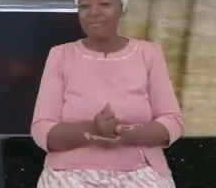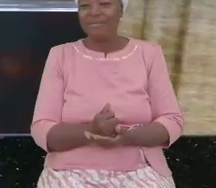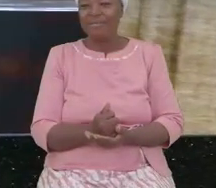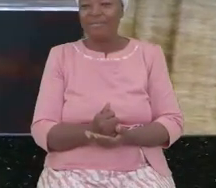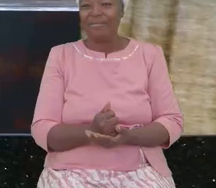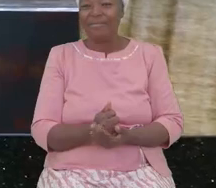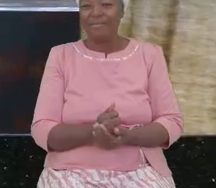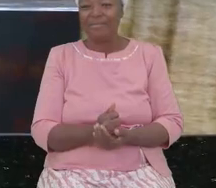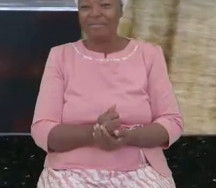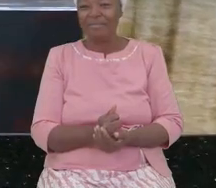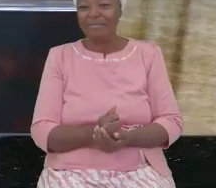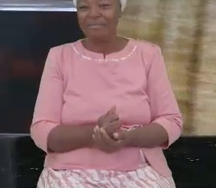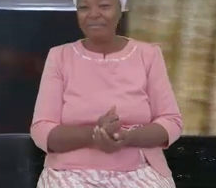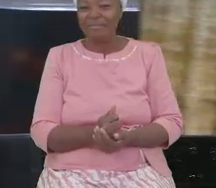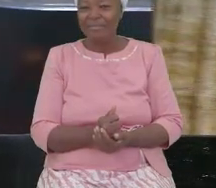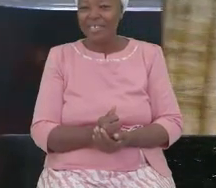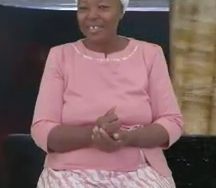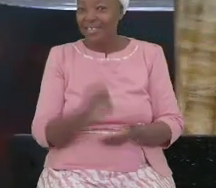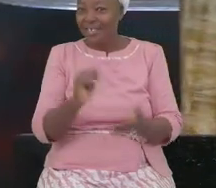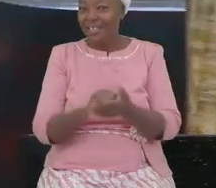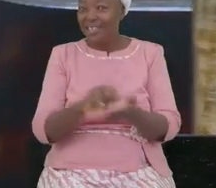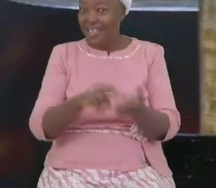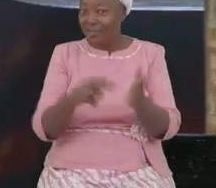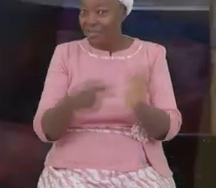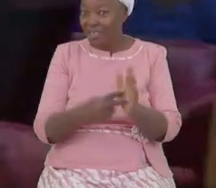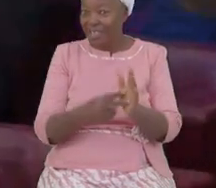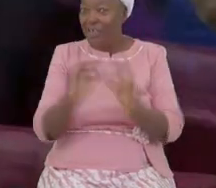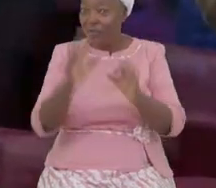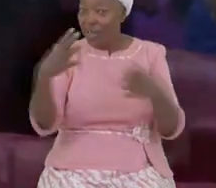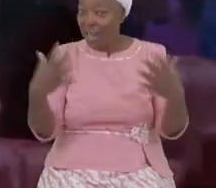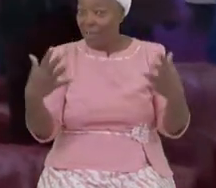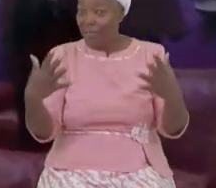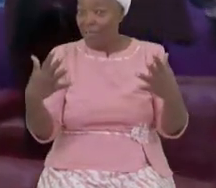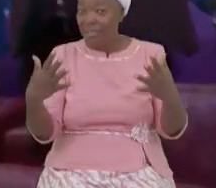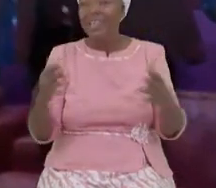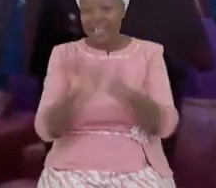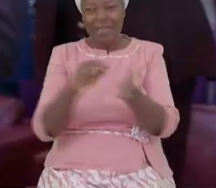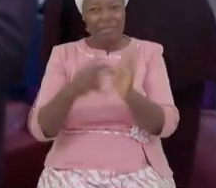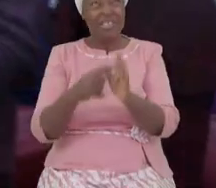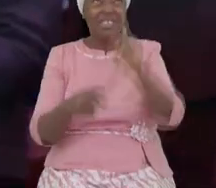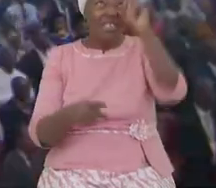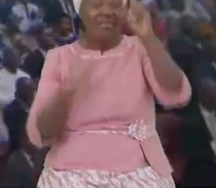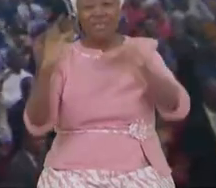Hello, Pharaoh. That means he will do it for you,